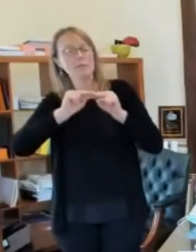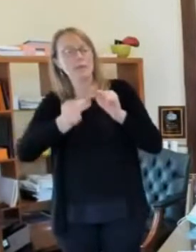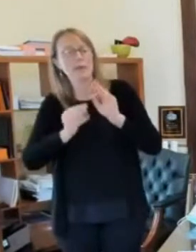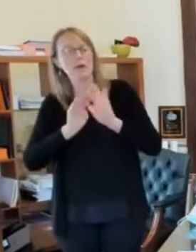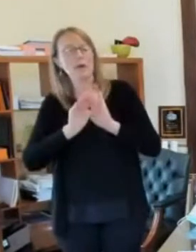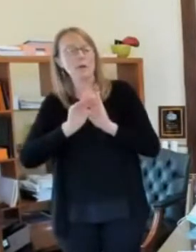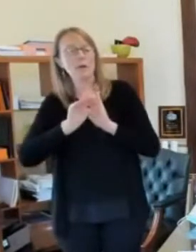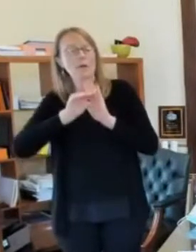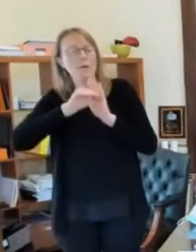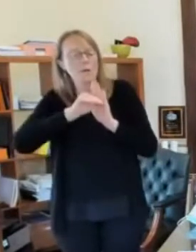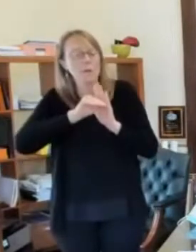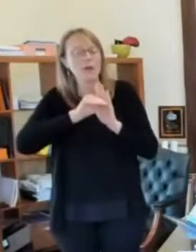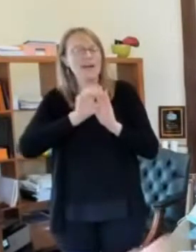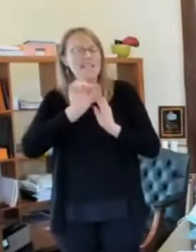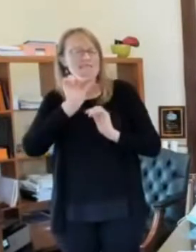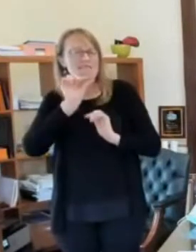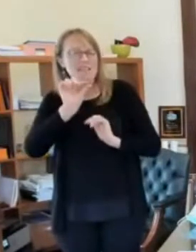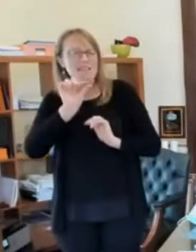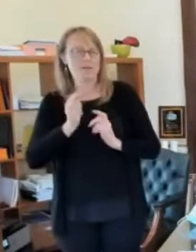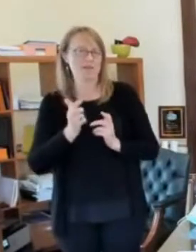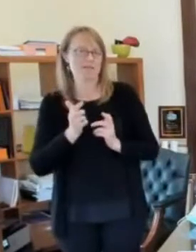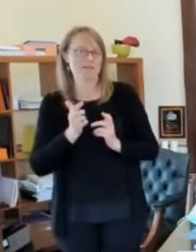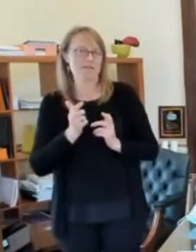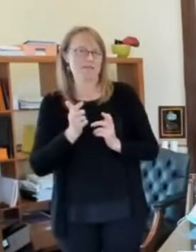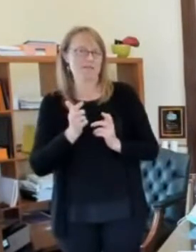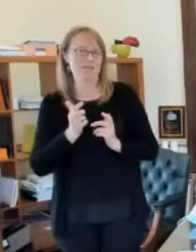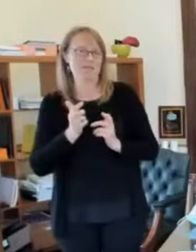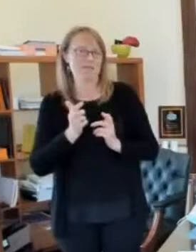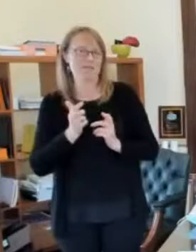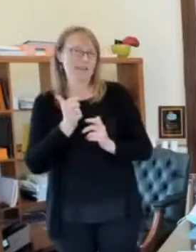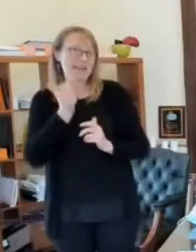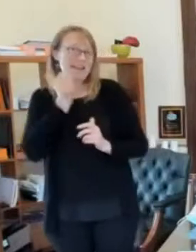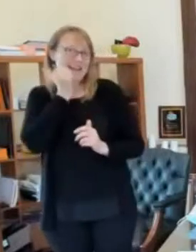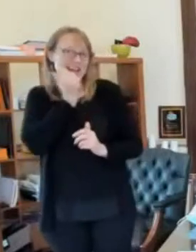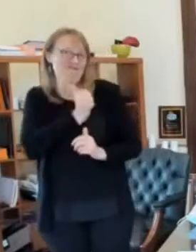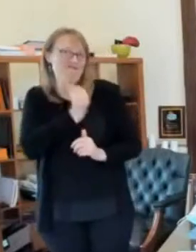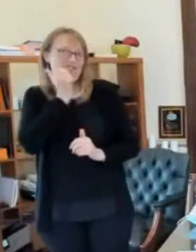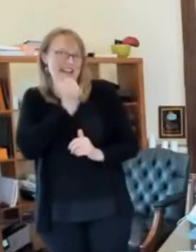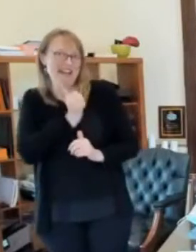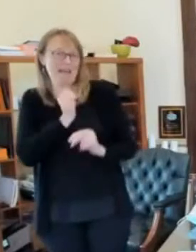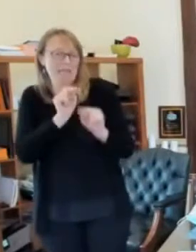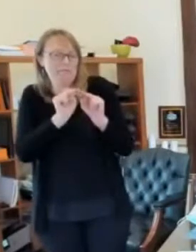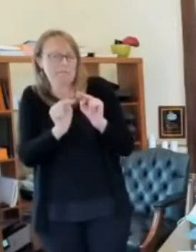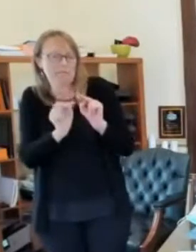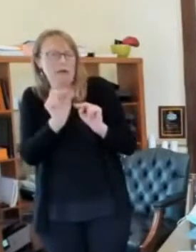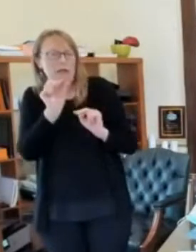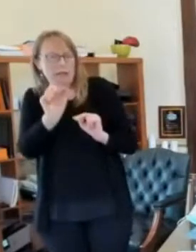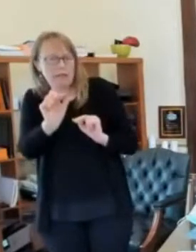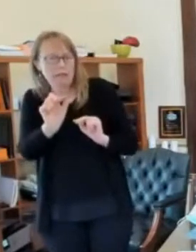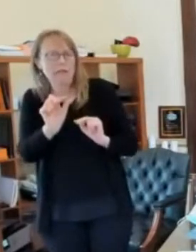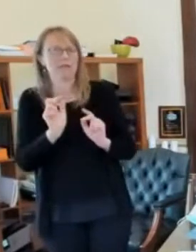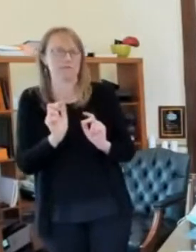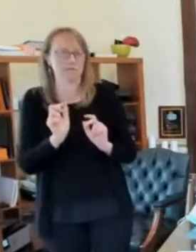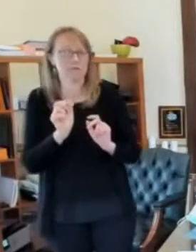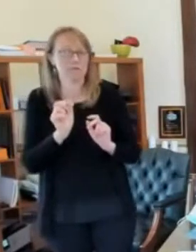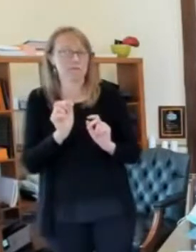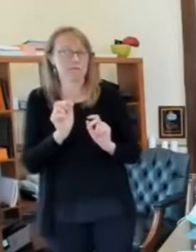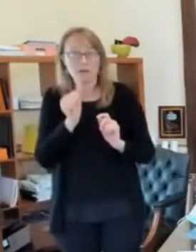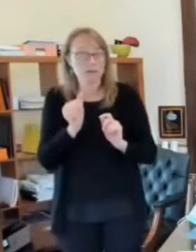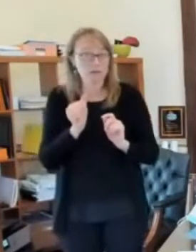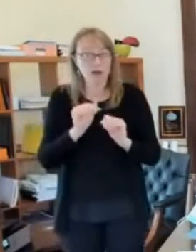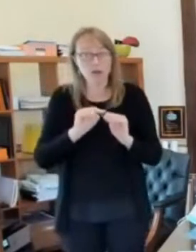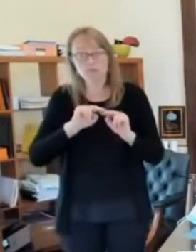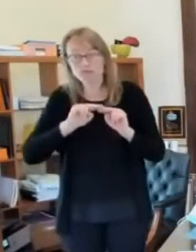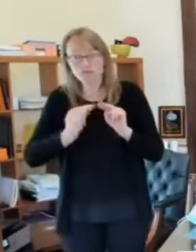Not noticeable, not distinctly better, but a little bit better. Yesterday we reported 77